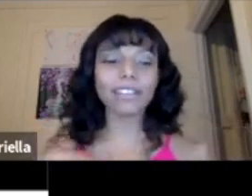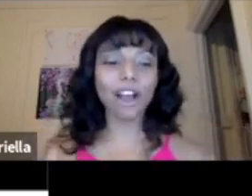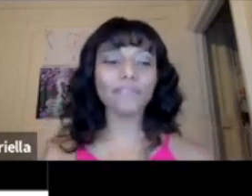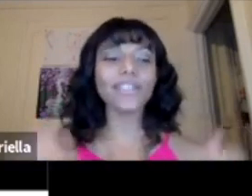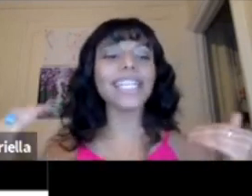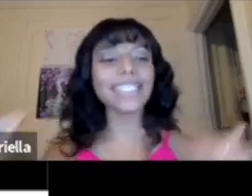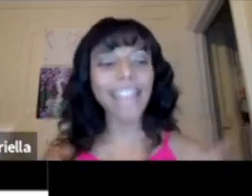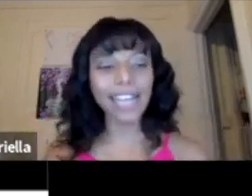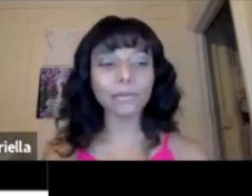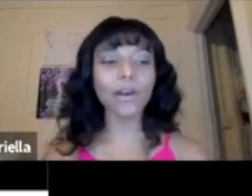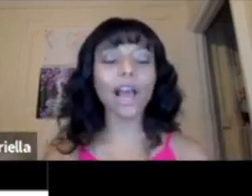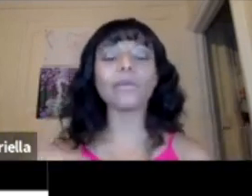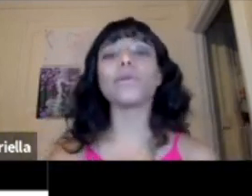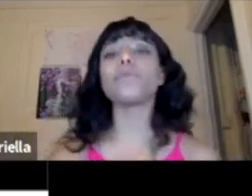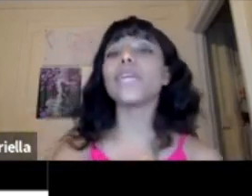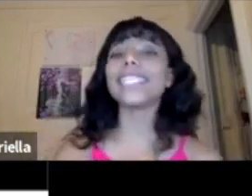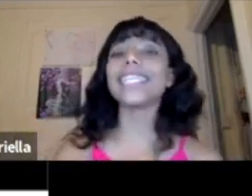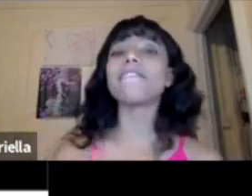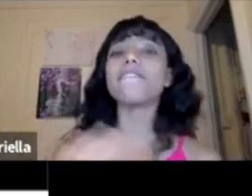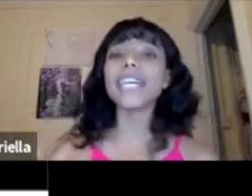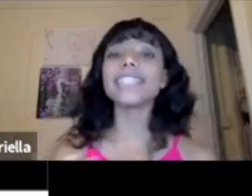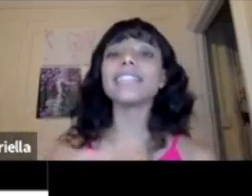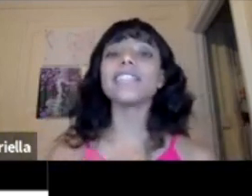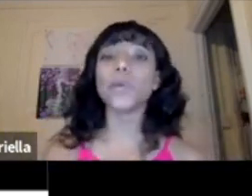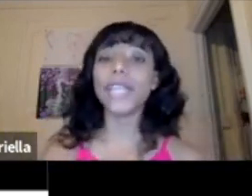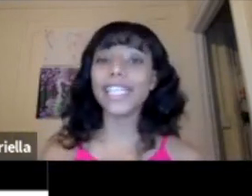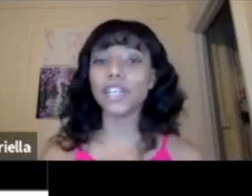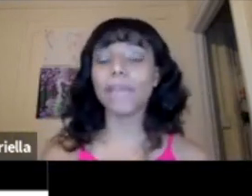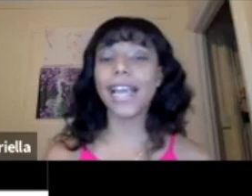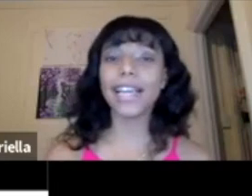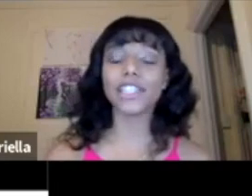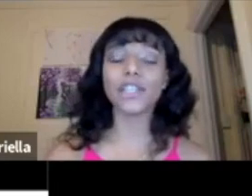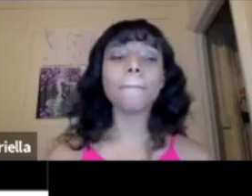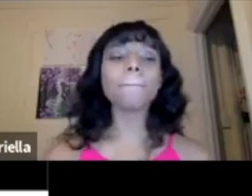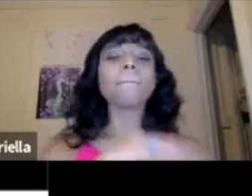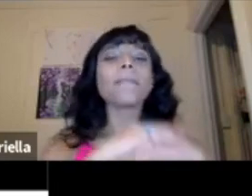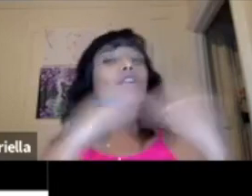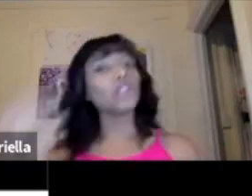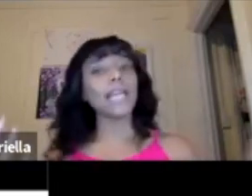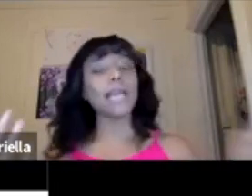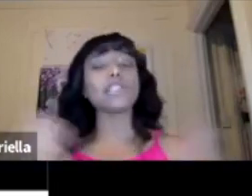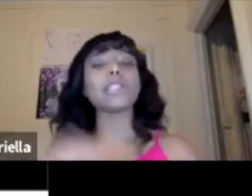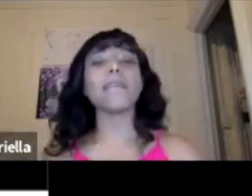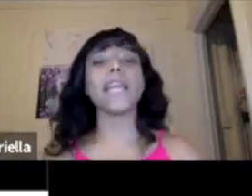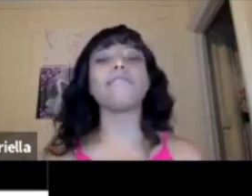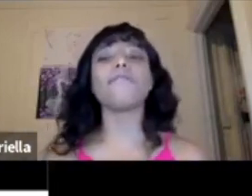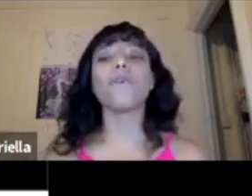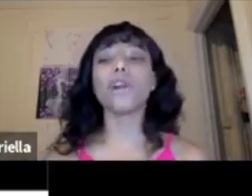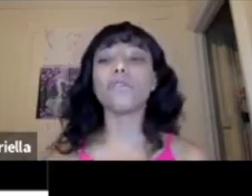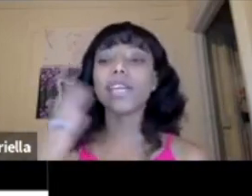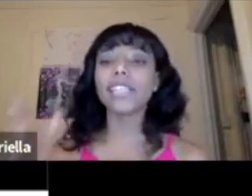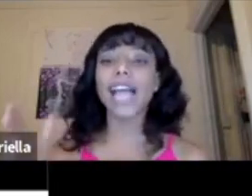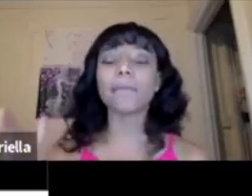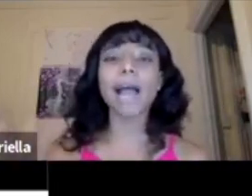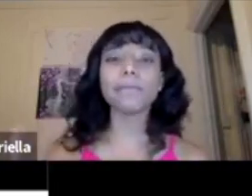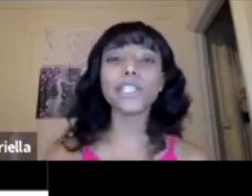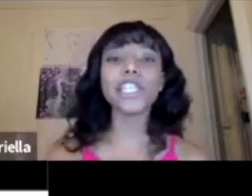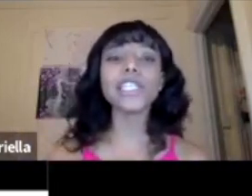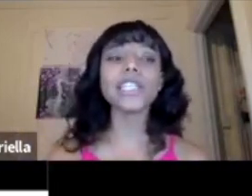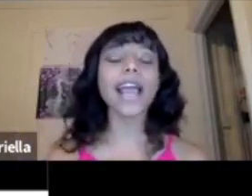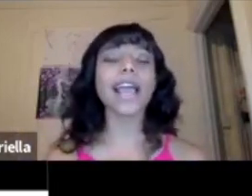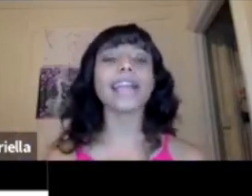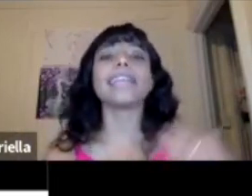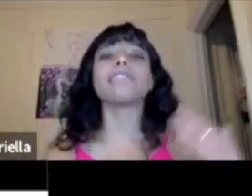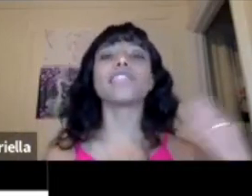make this conference accessible, and we were raising funds in the donation page to be able to pay for real-time